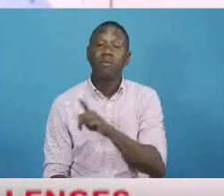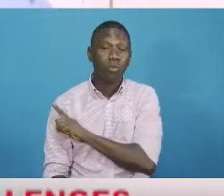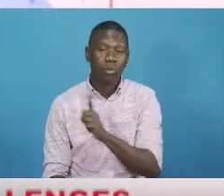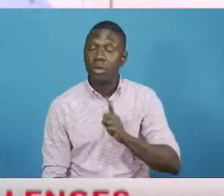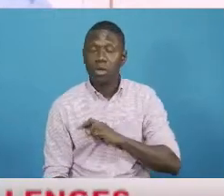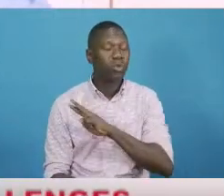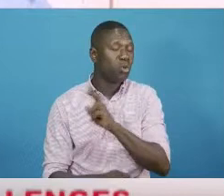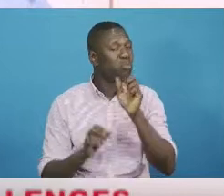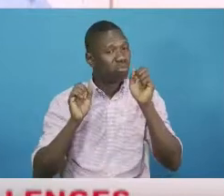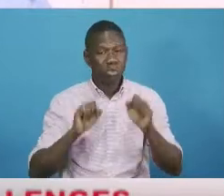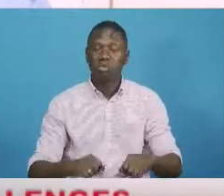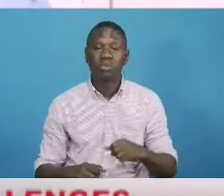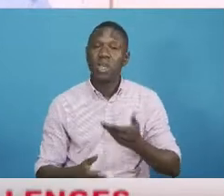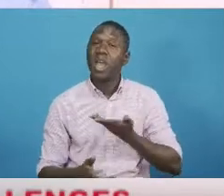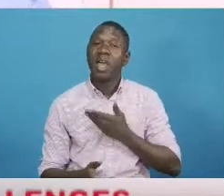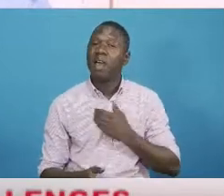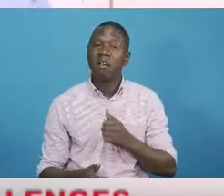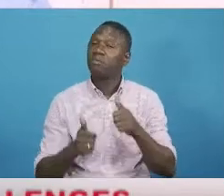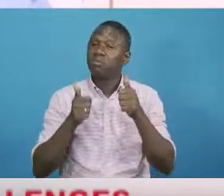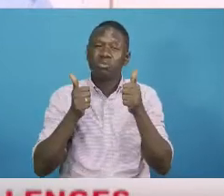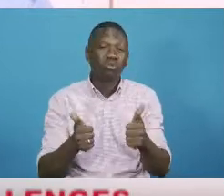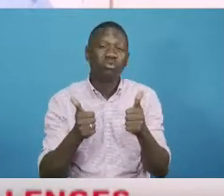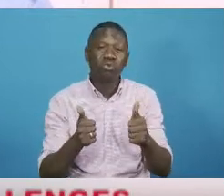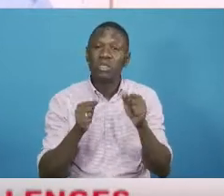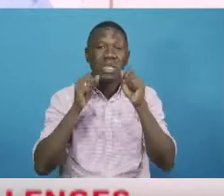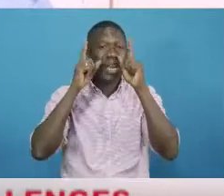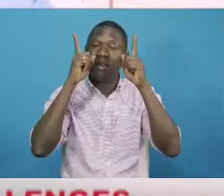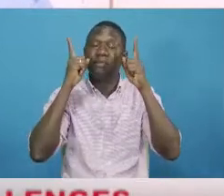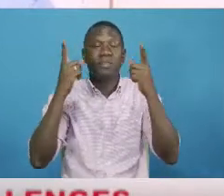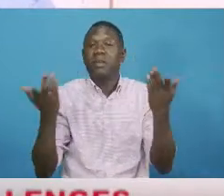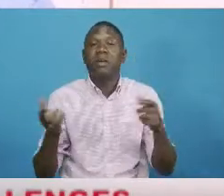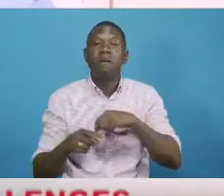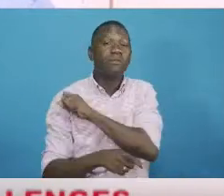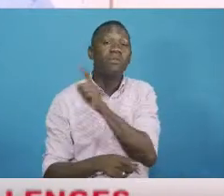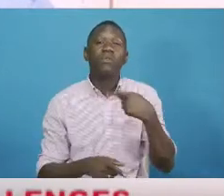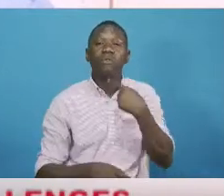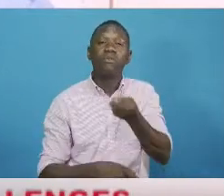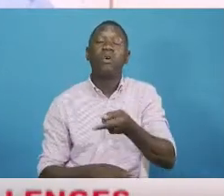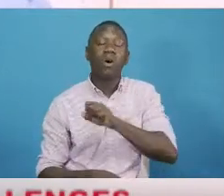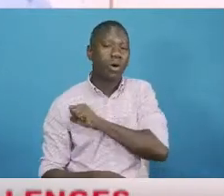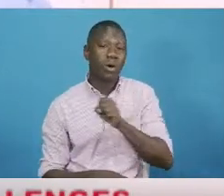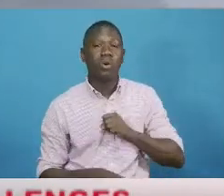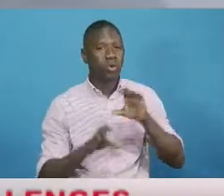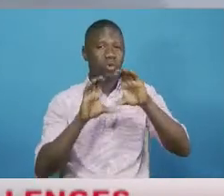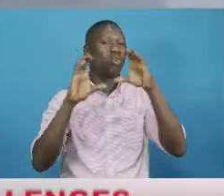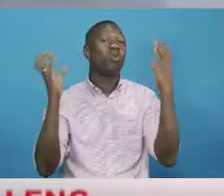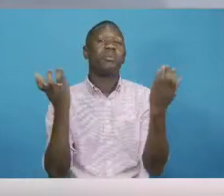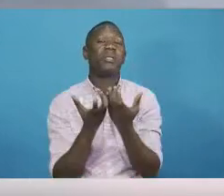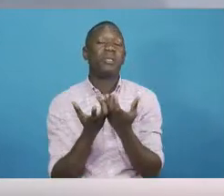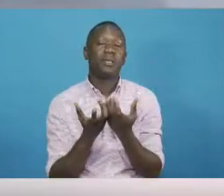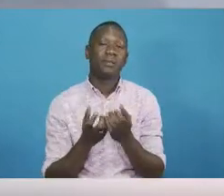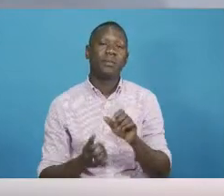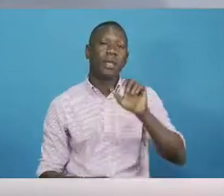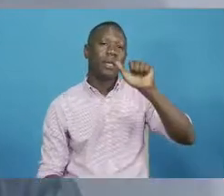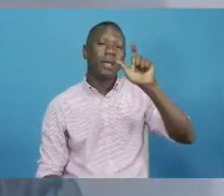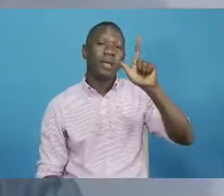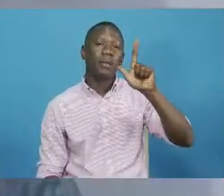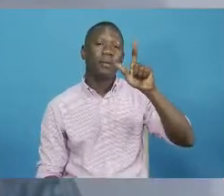not able to have sustainable livelihoods for our communities. Alpha A.K.